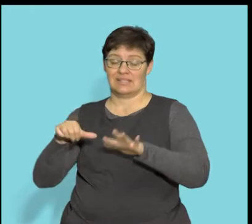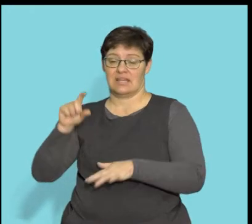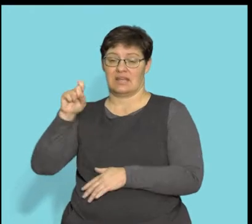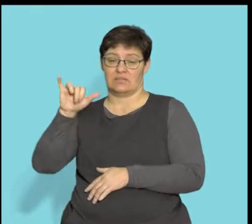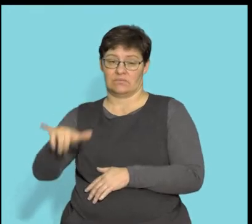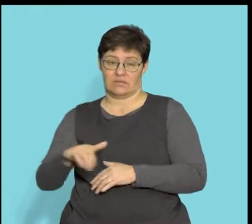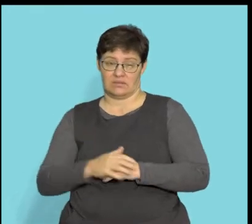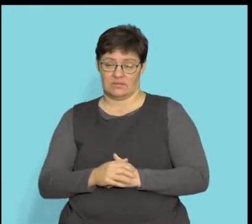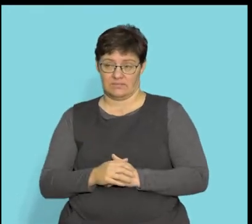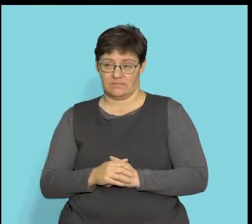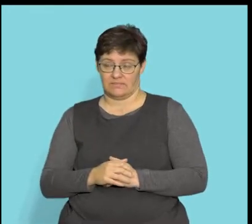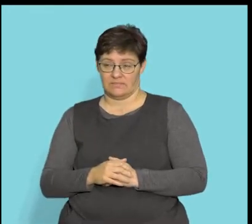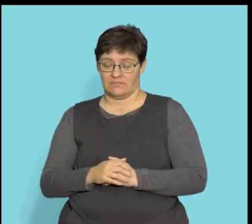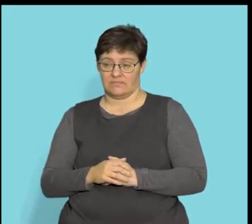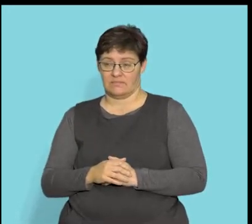would be